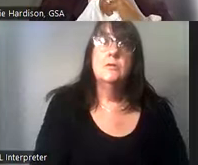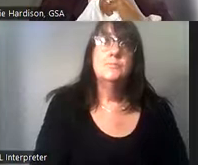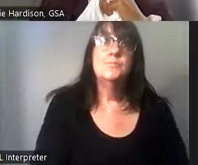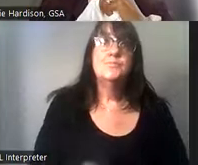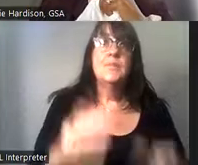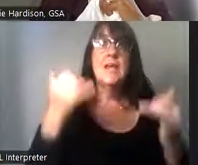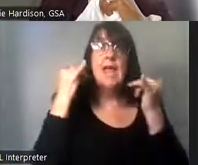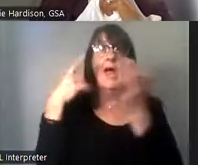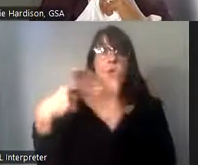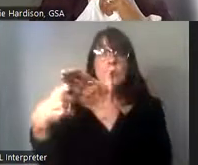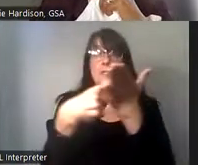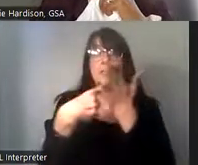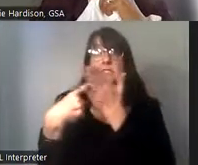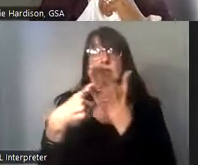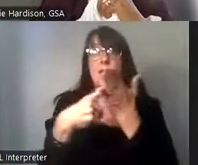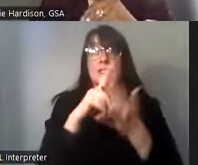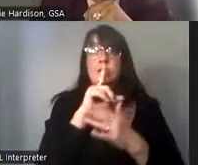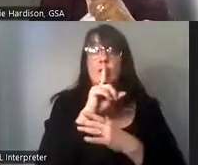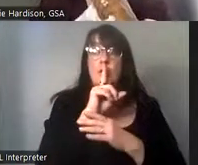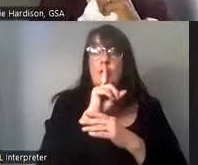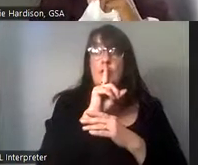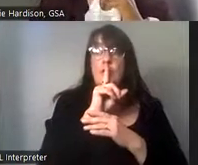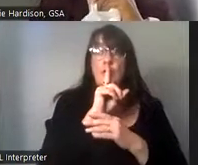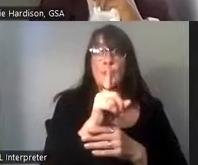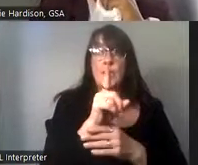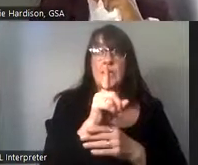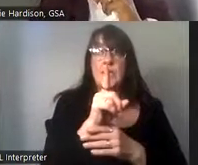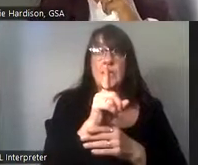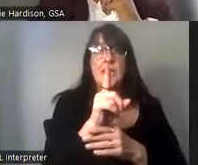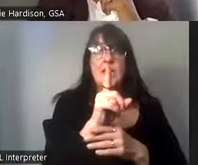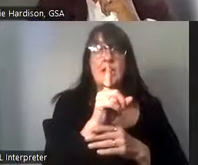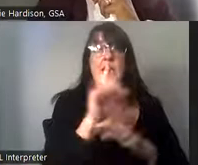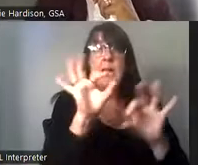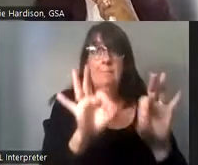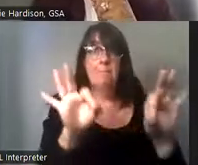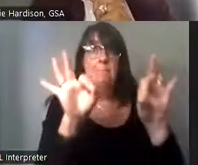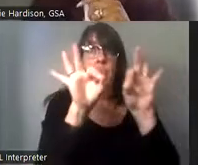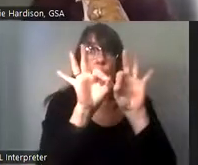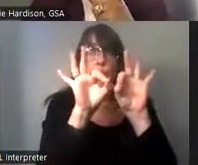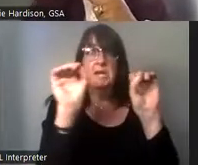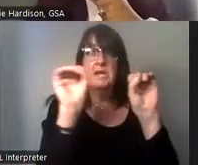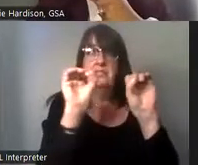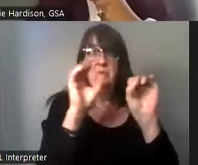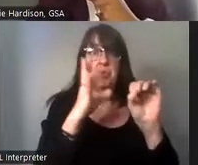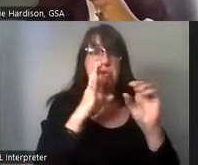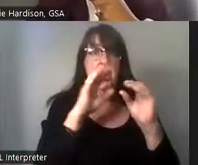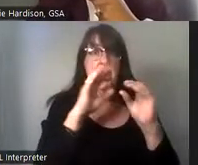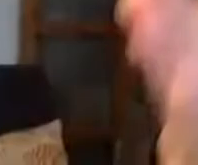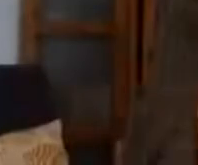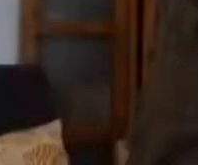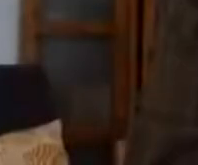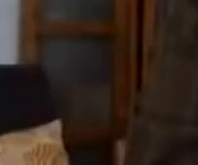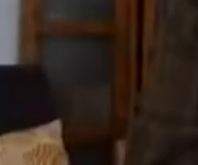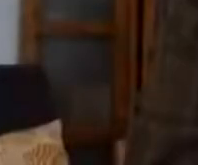have a discussion about really where the rubber meets the road, because none of what we're going to talk about as a committee will